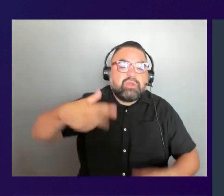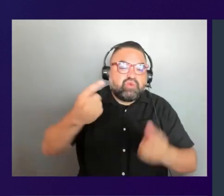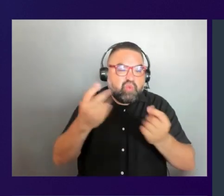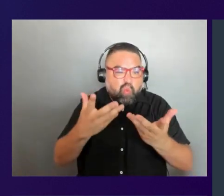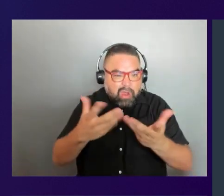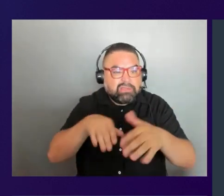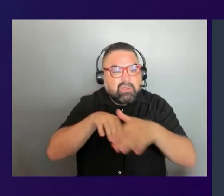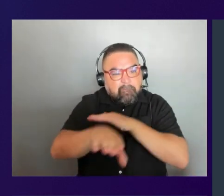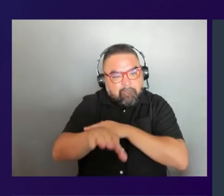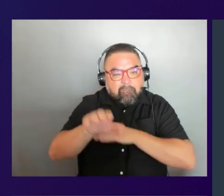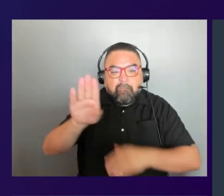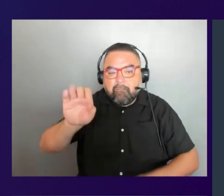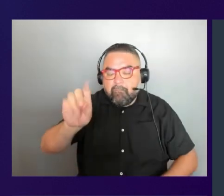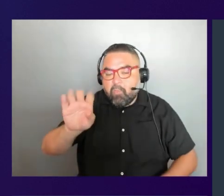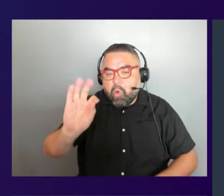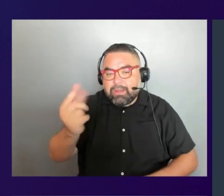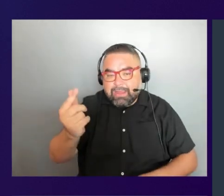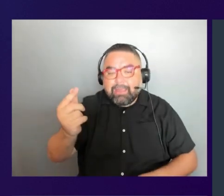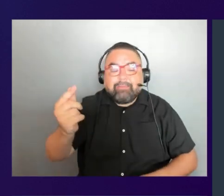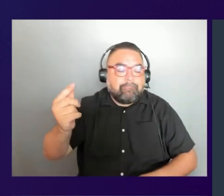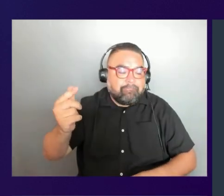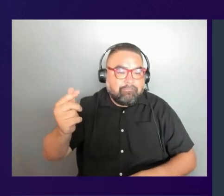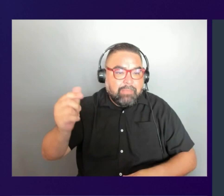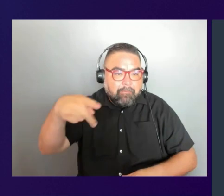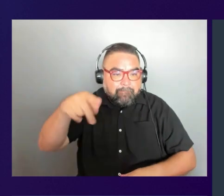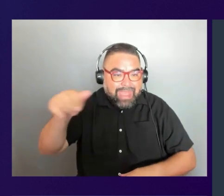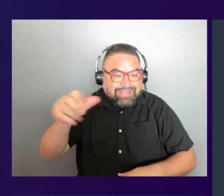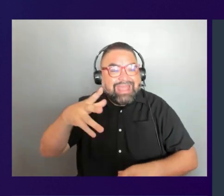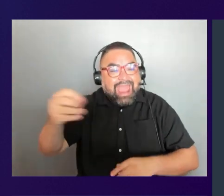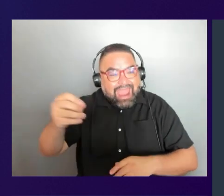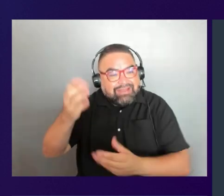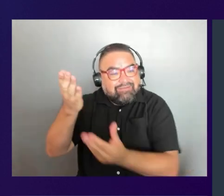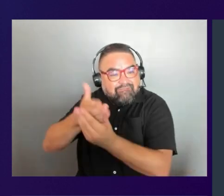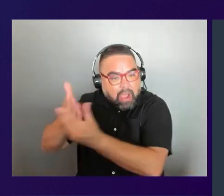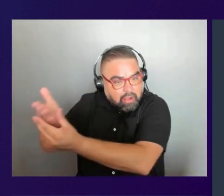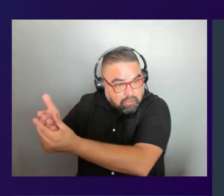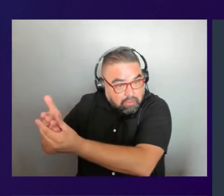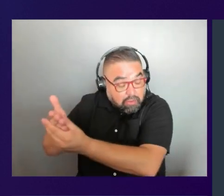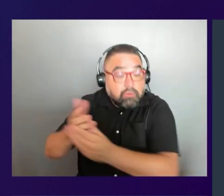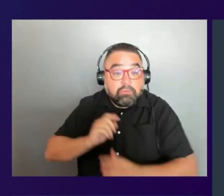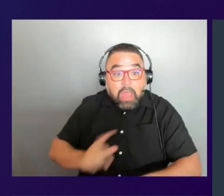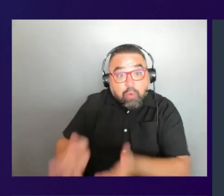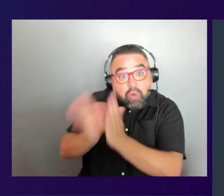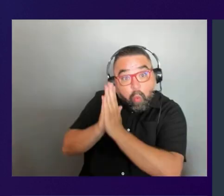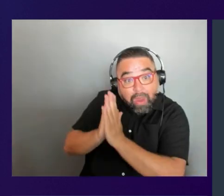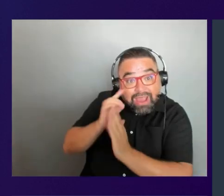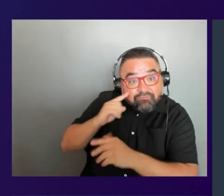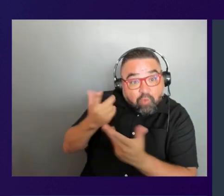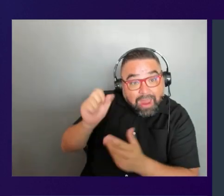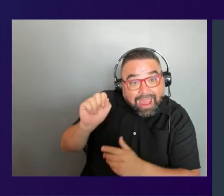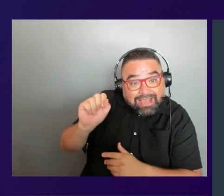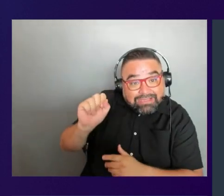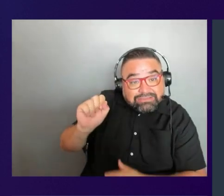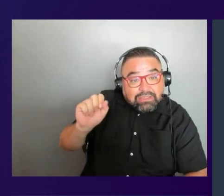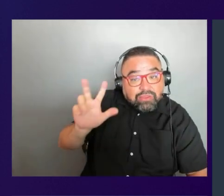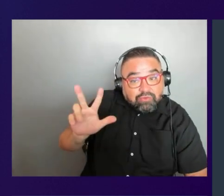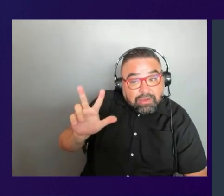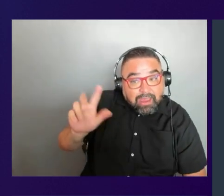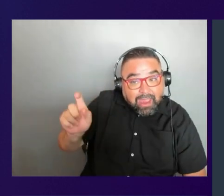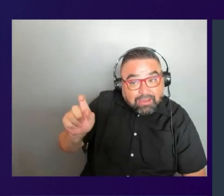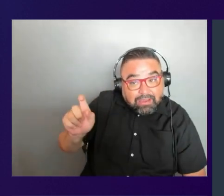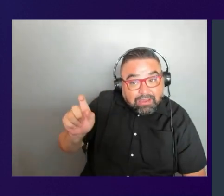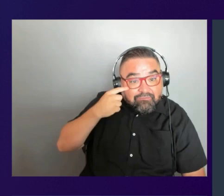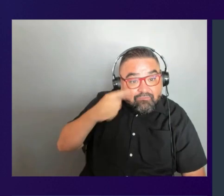PDF COVID files. The app requests the COVID documents using that return to S3 access point URL, right? Just like